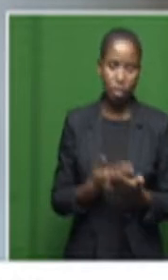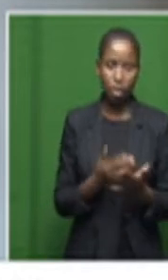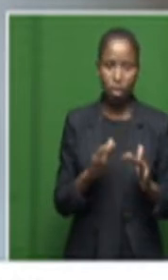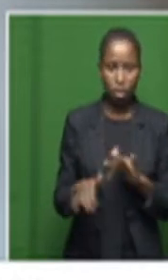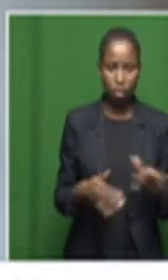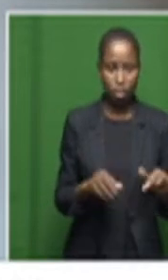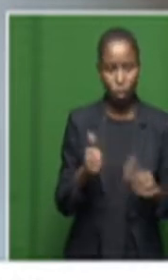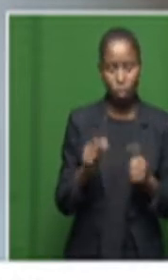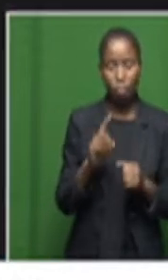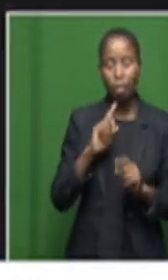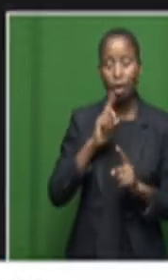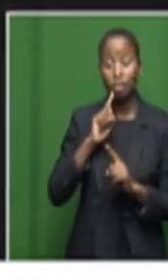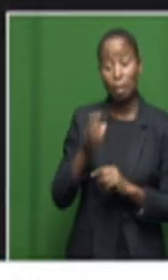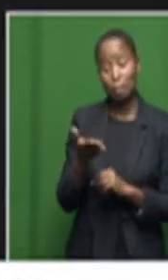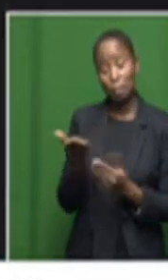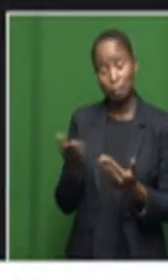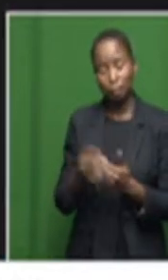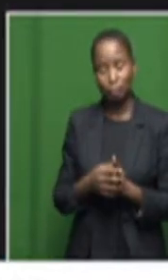questions to others. Thanks.